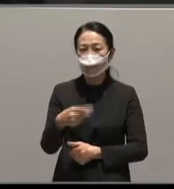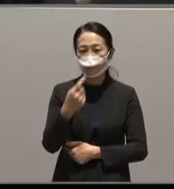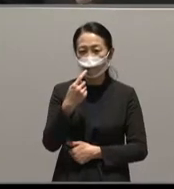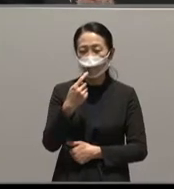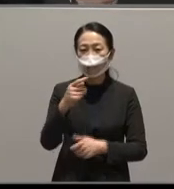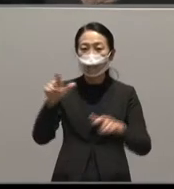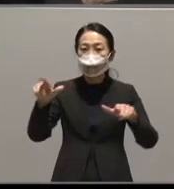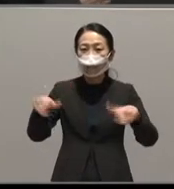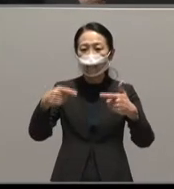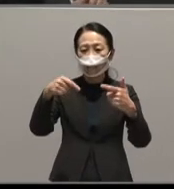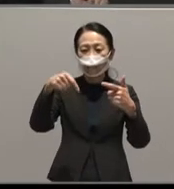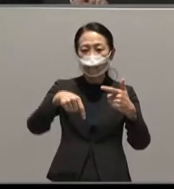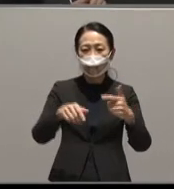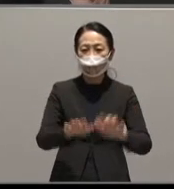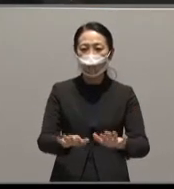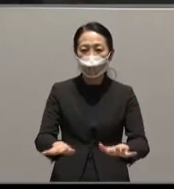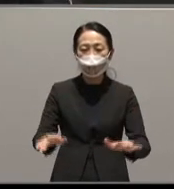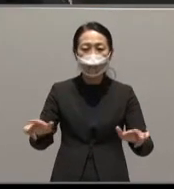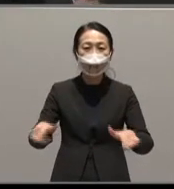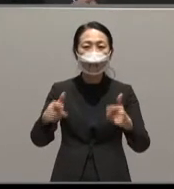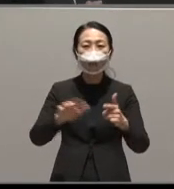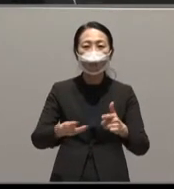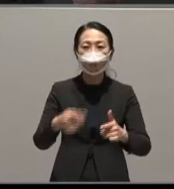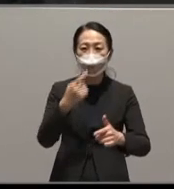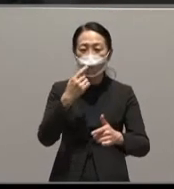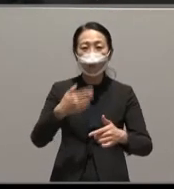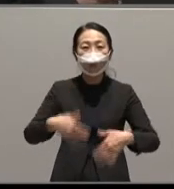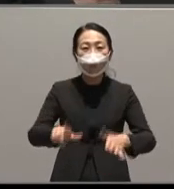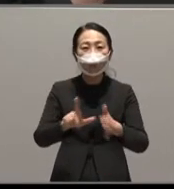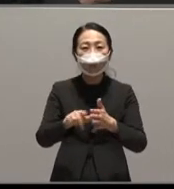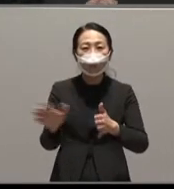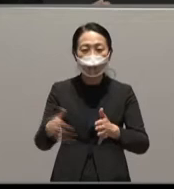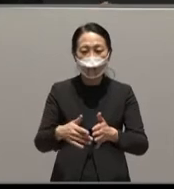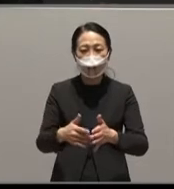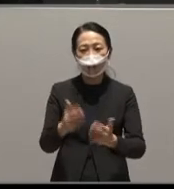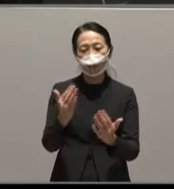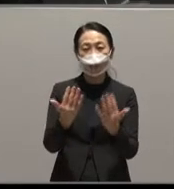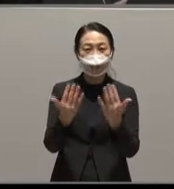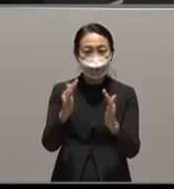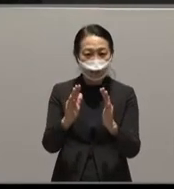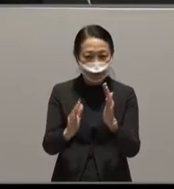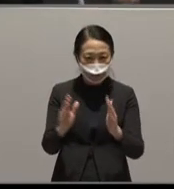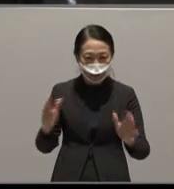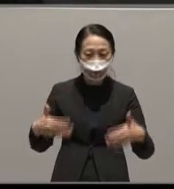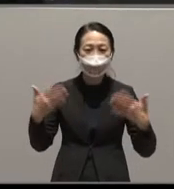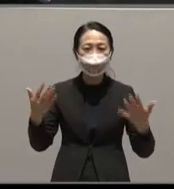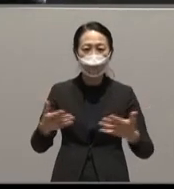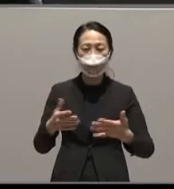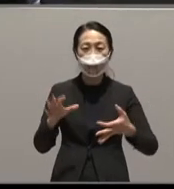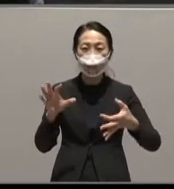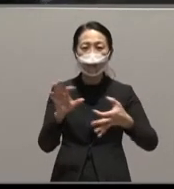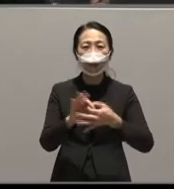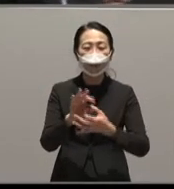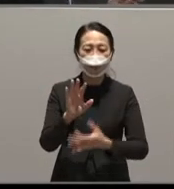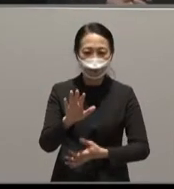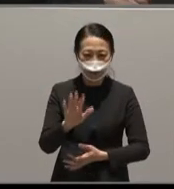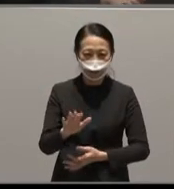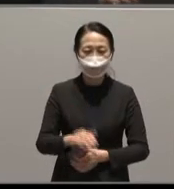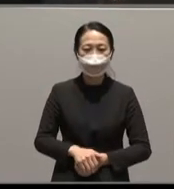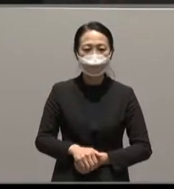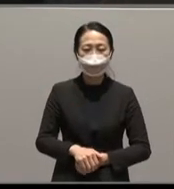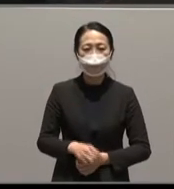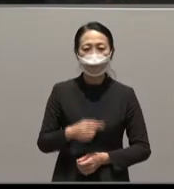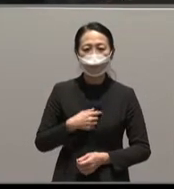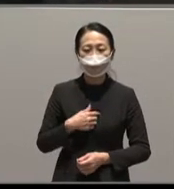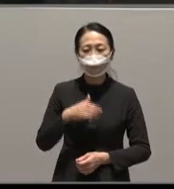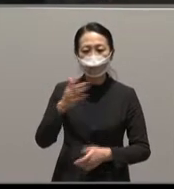And my name is Lee. And the character says a child of the tree. So my name is strongly